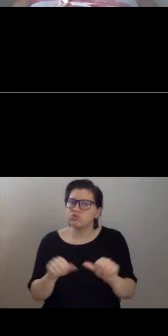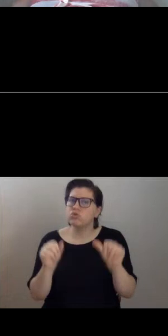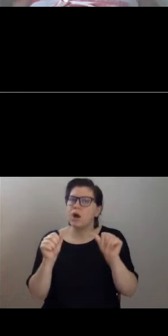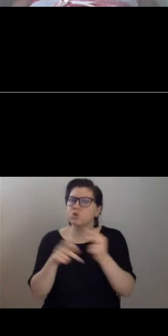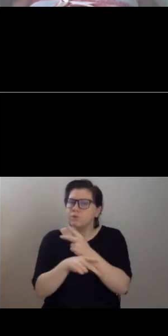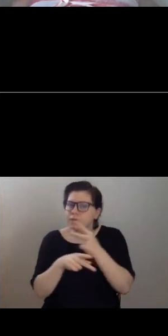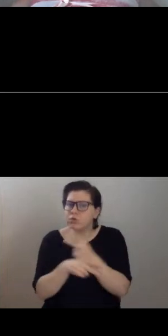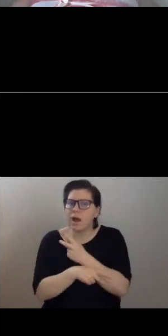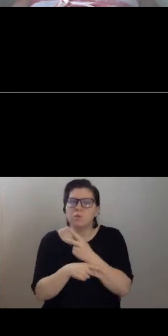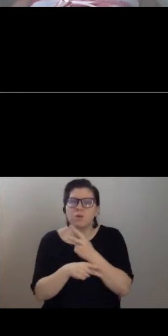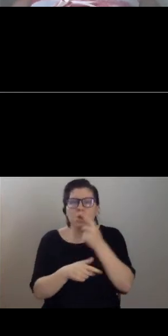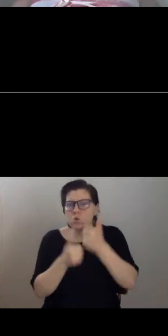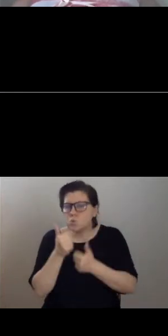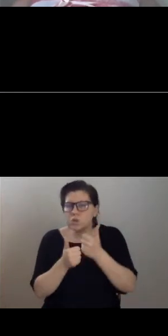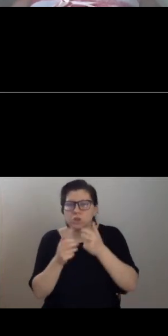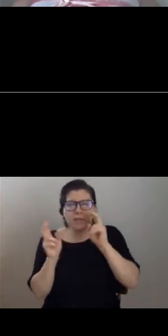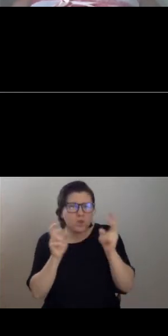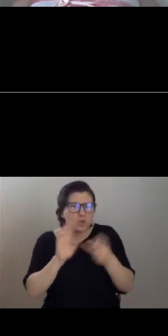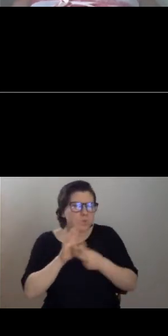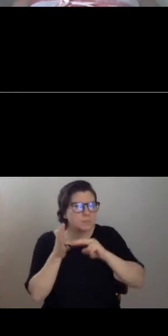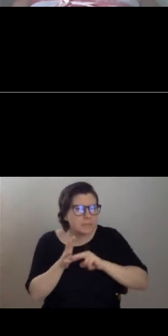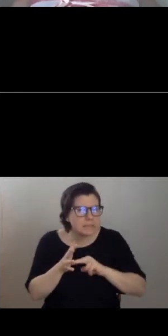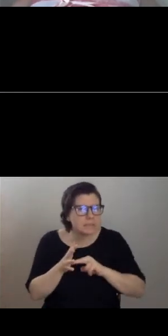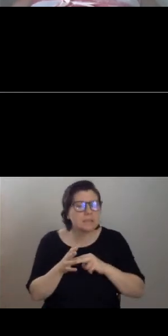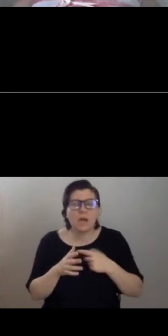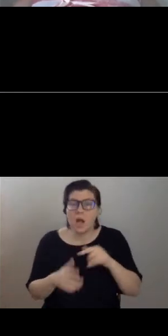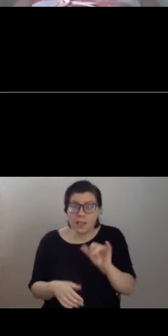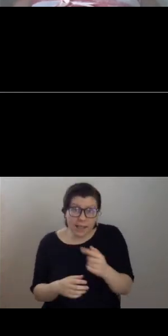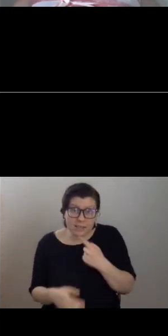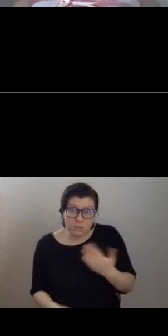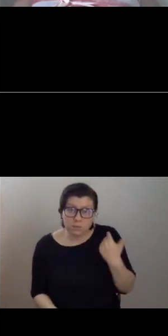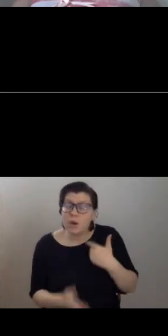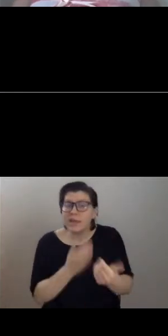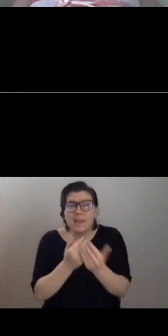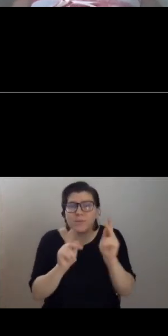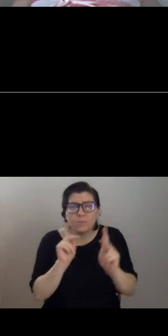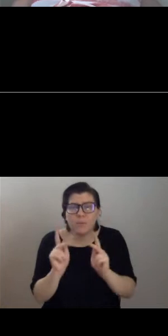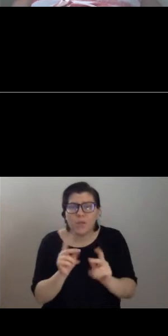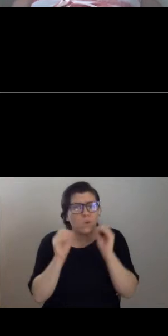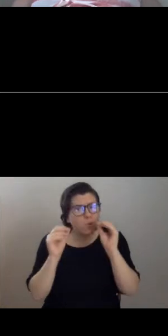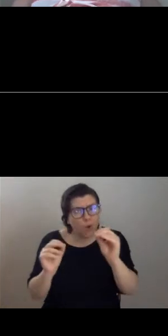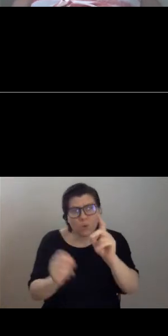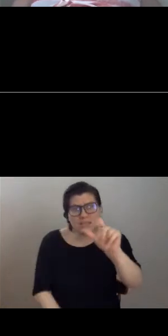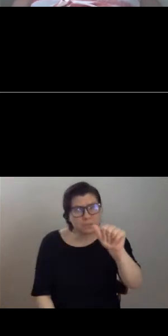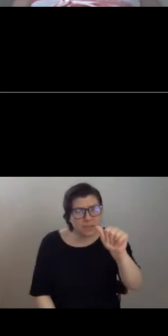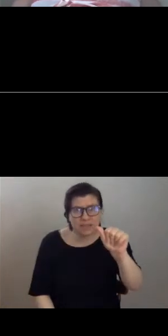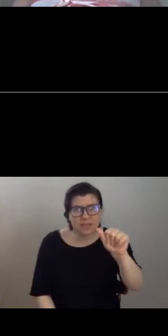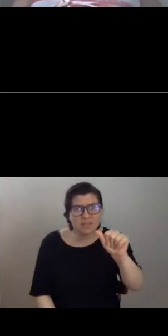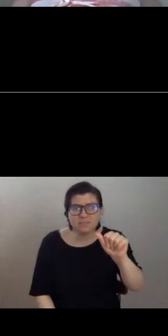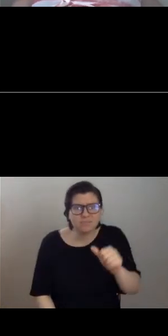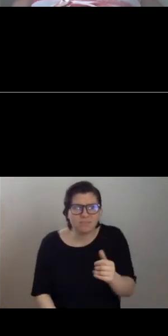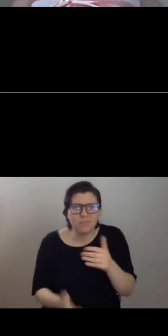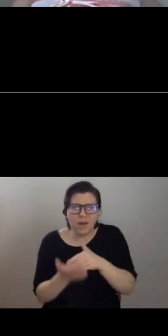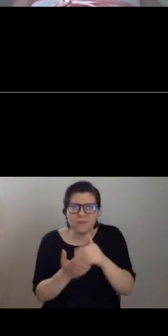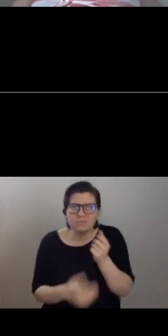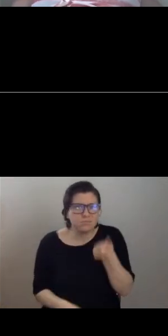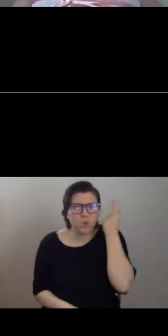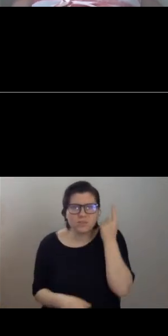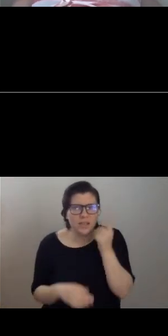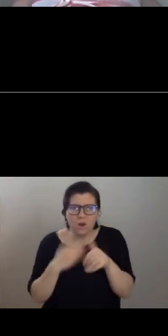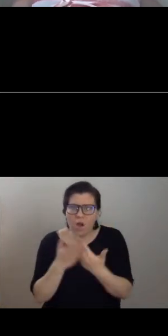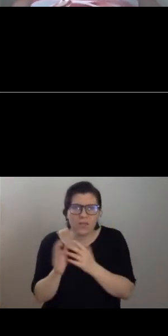explained to them. And I would, like I said before, even people without disabilities don't know all the issues and